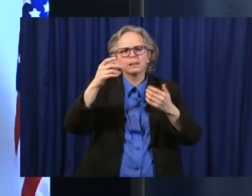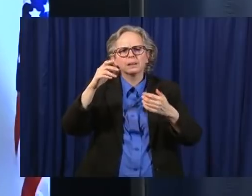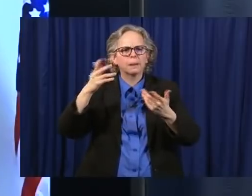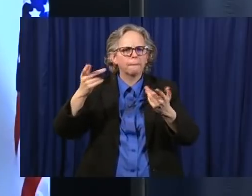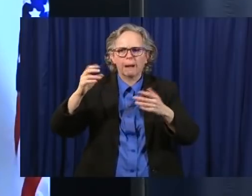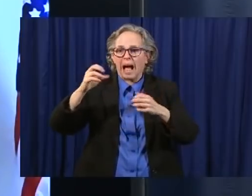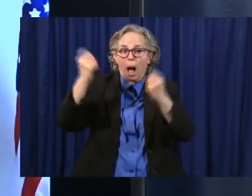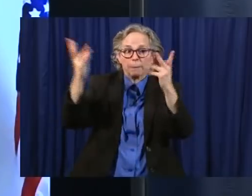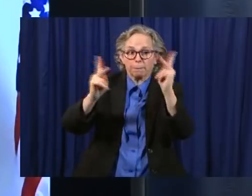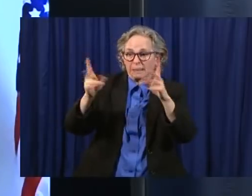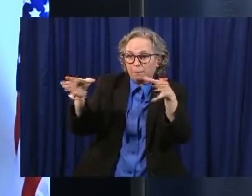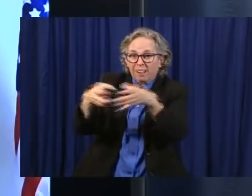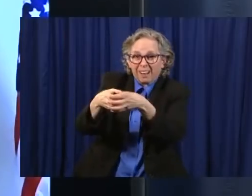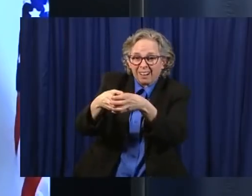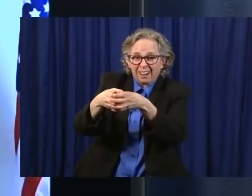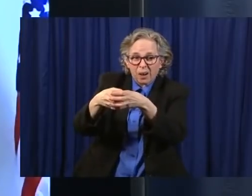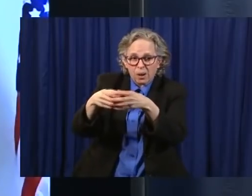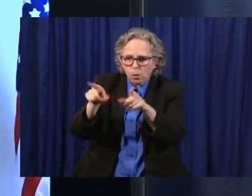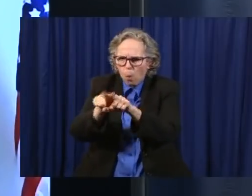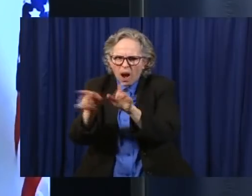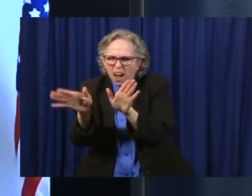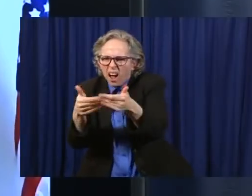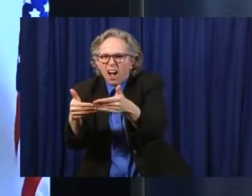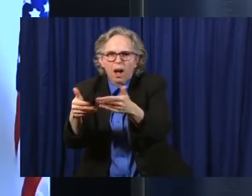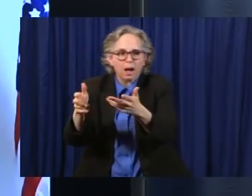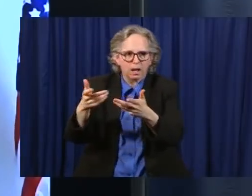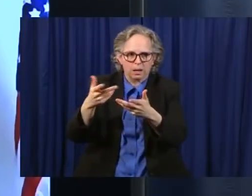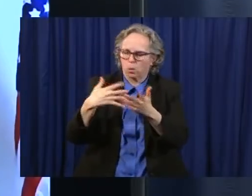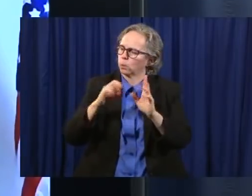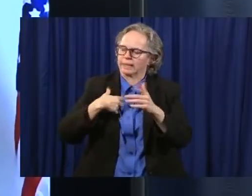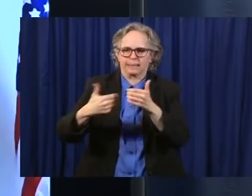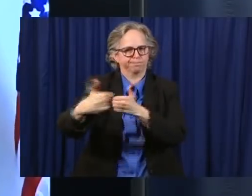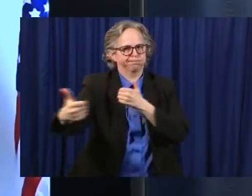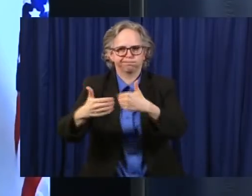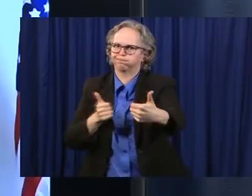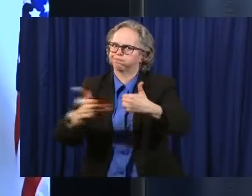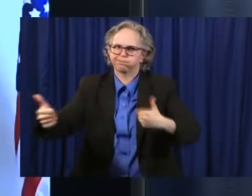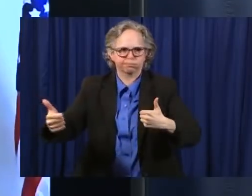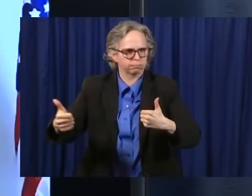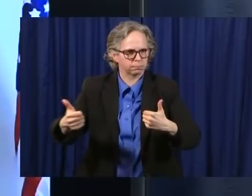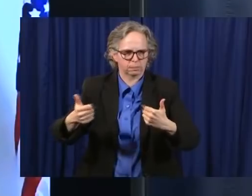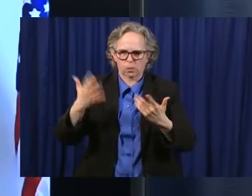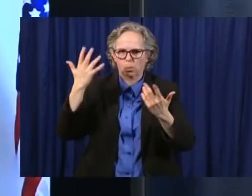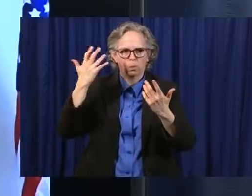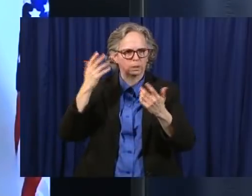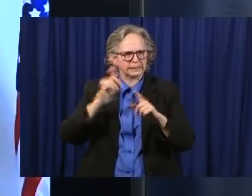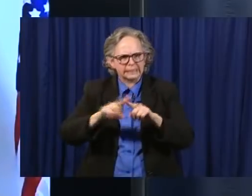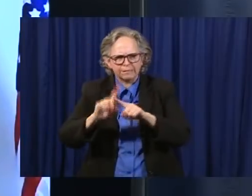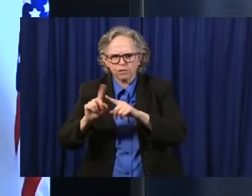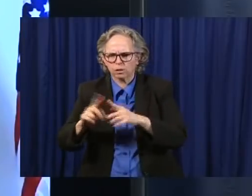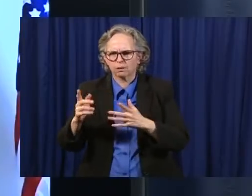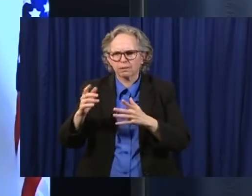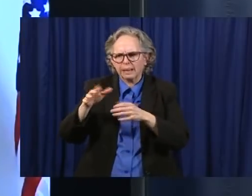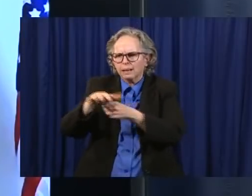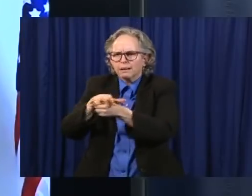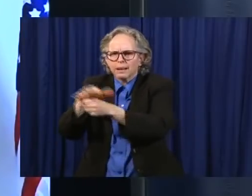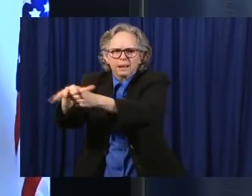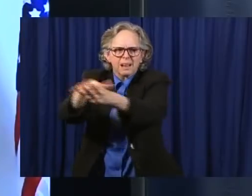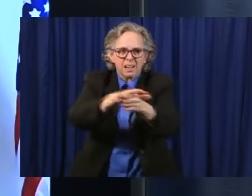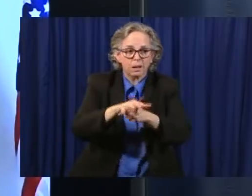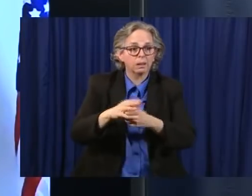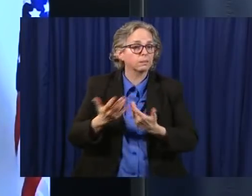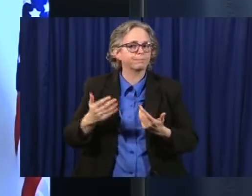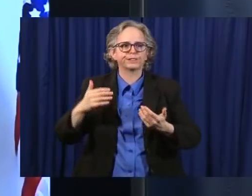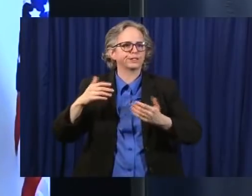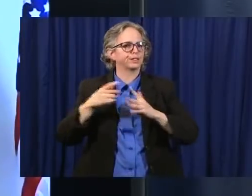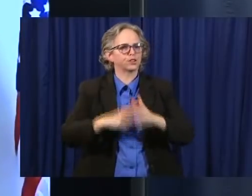the people who lived in the prison into their housing units like a little family. And then we eventually started cohorting staff.